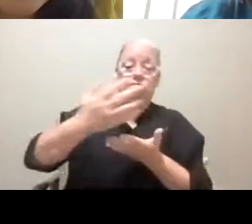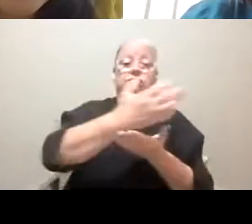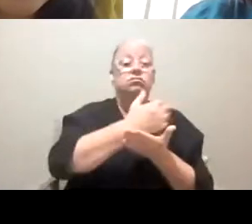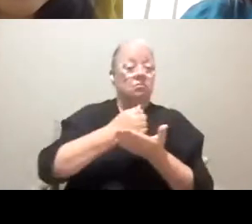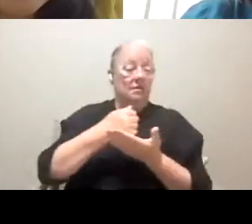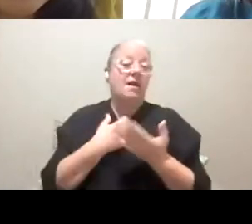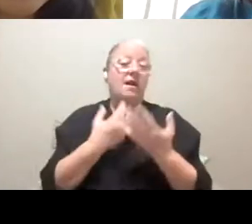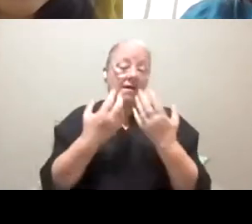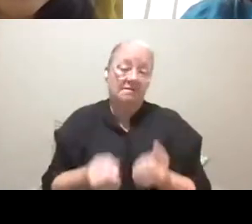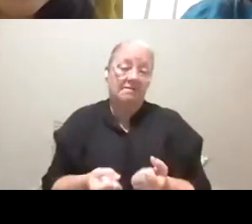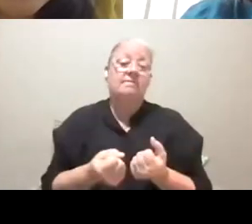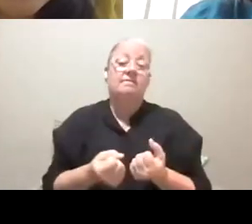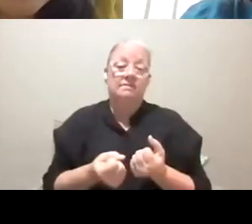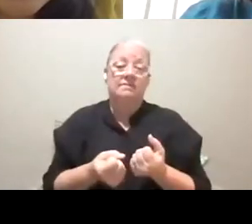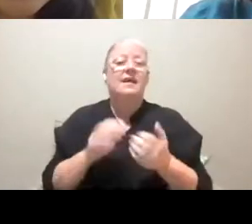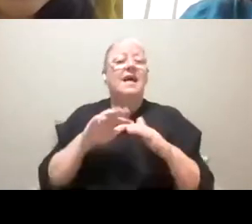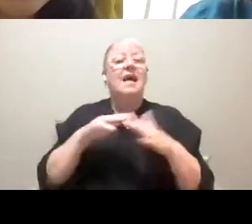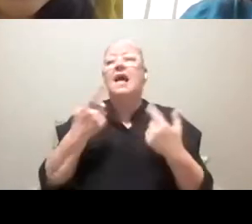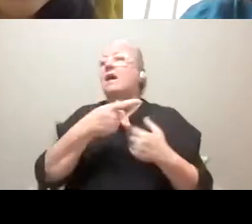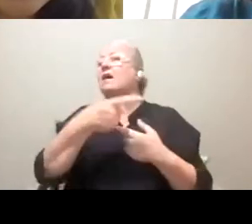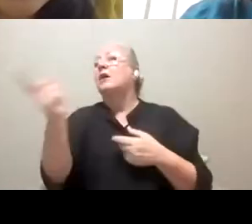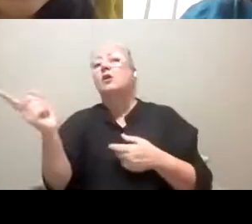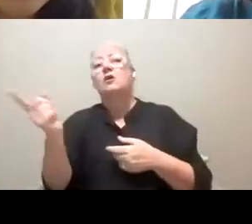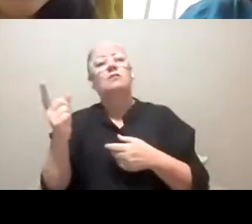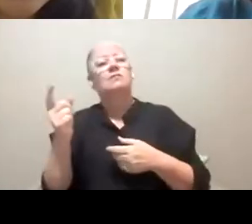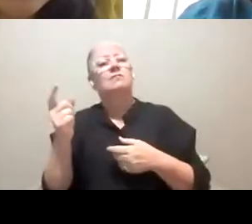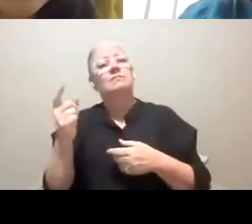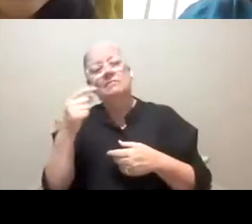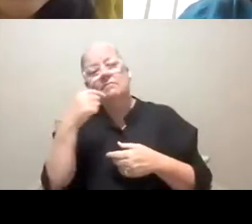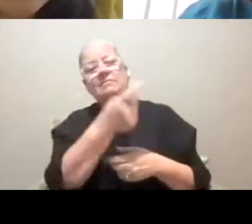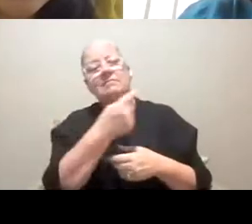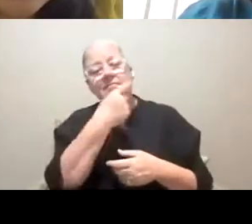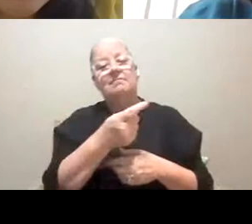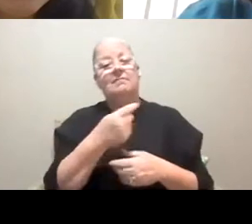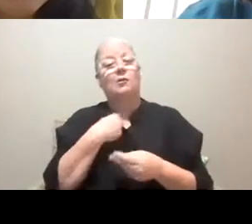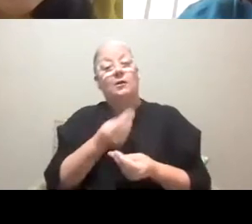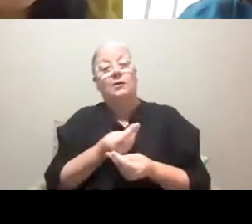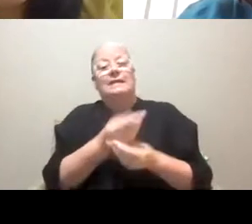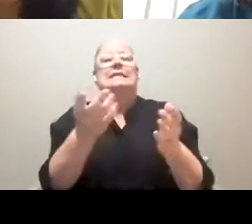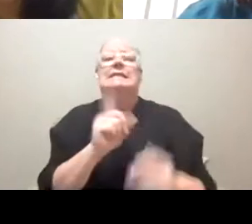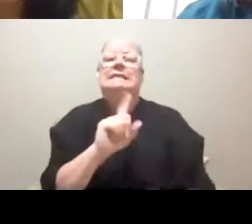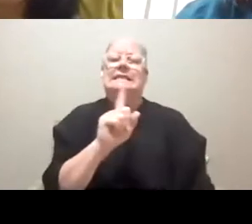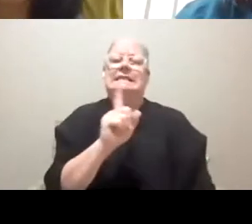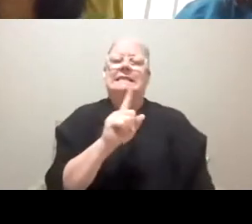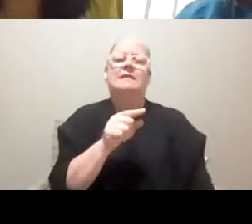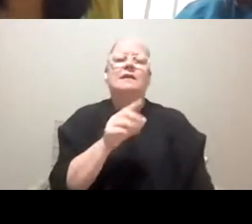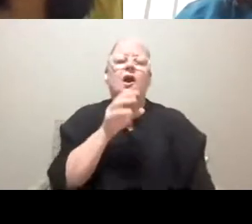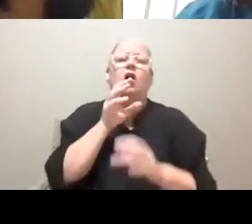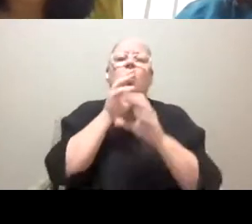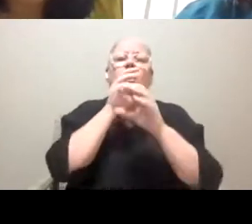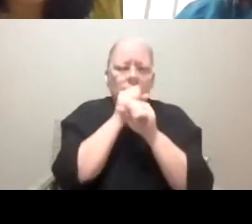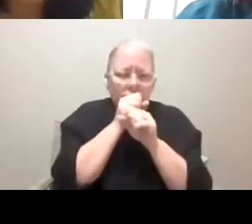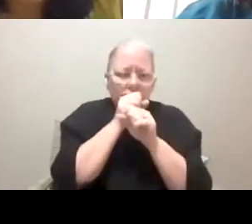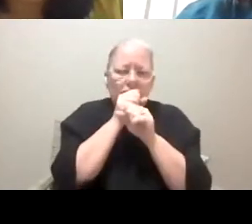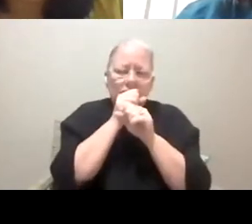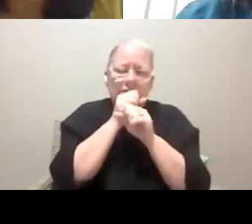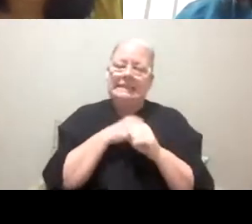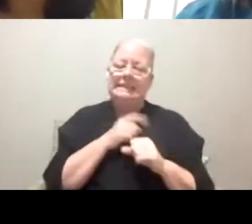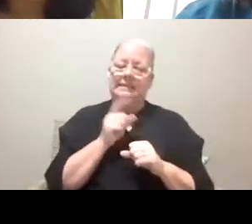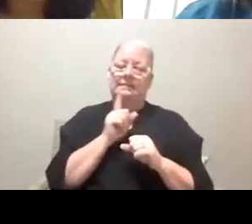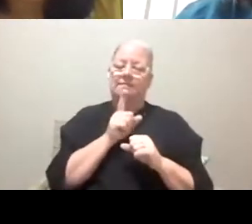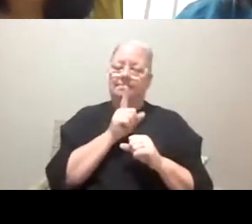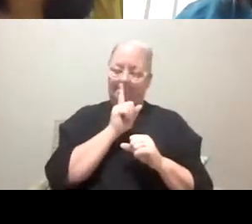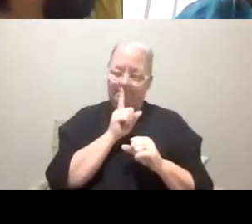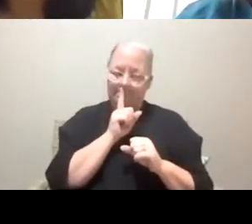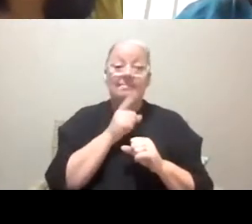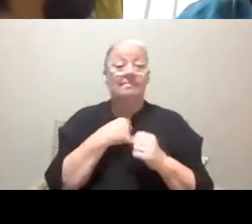Regarding reporting, but this is not usually shared out because of confidentiality. So yes, we have data, and